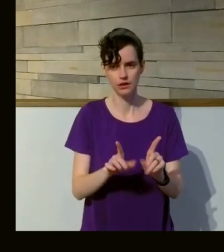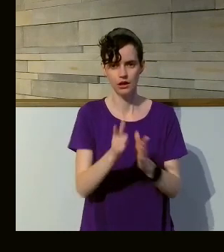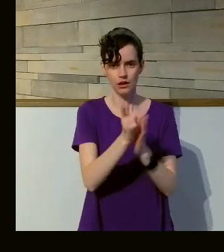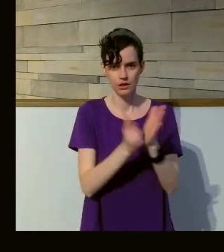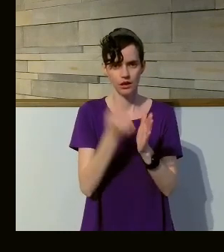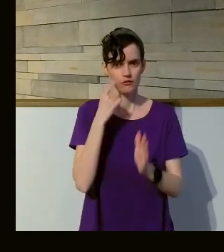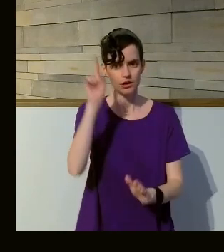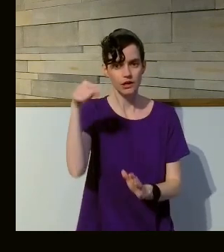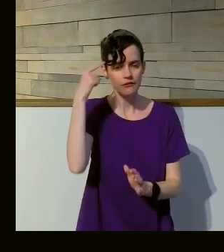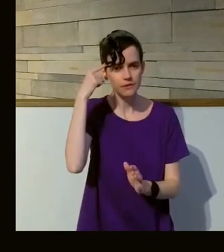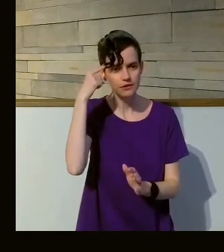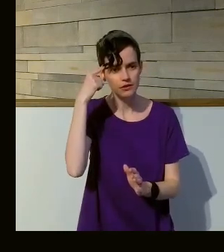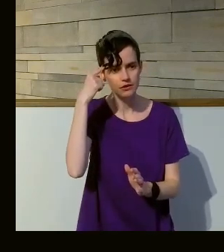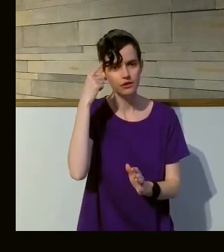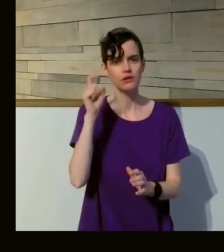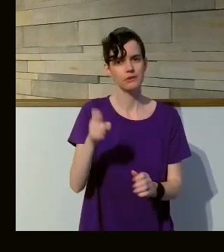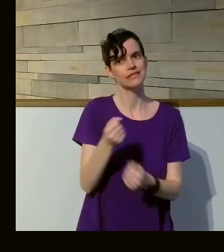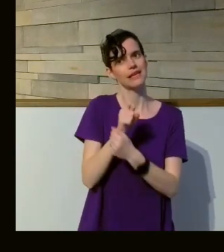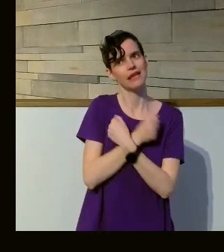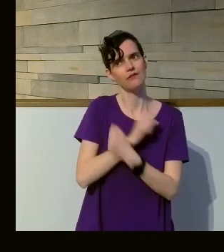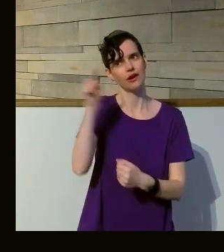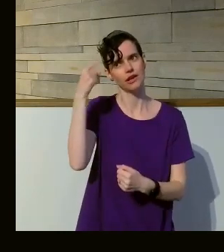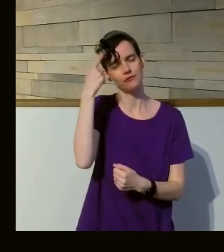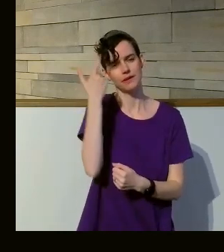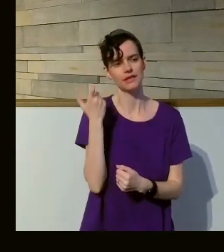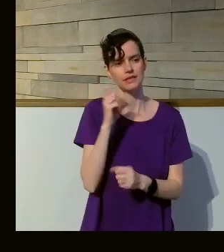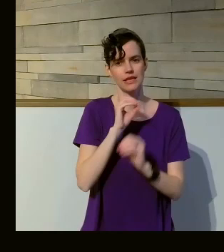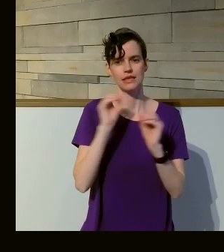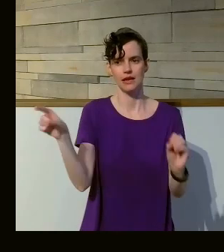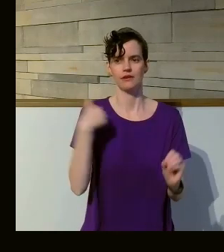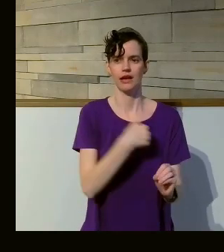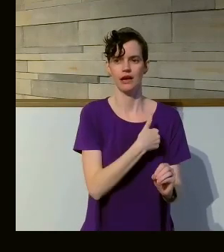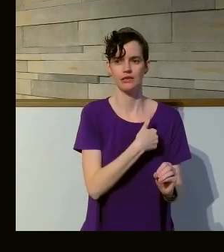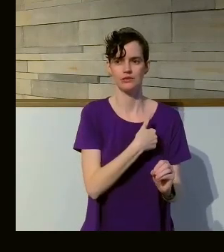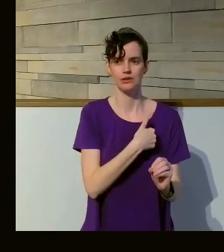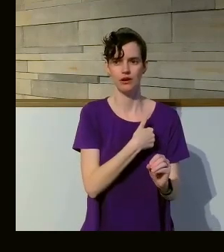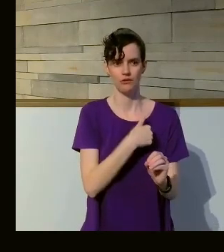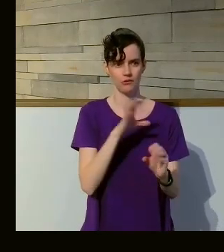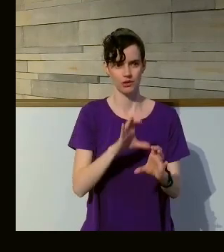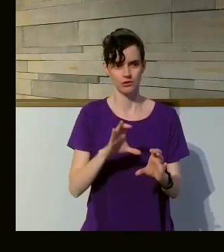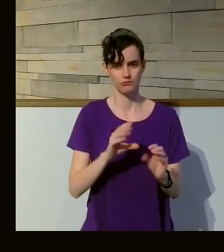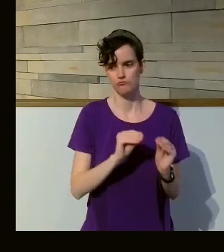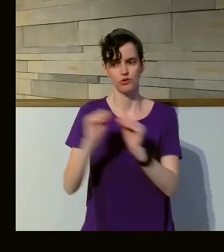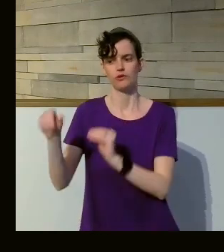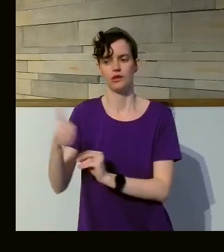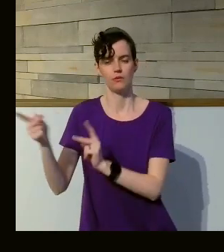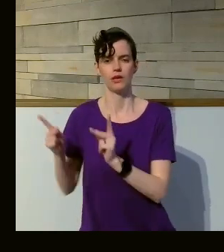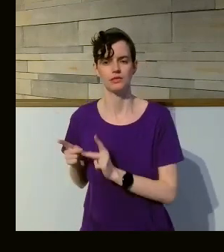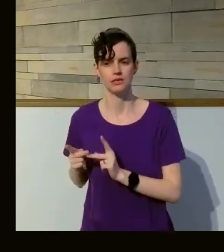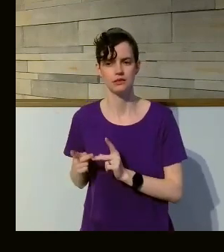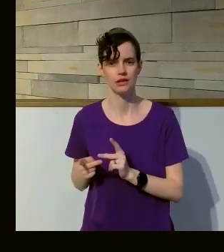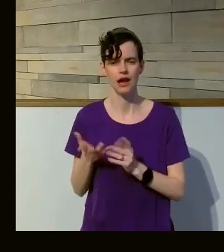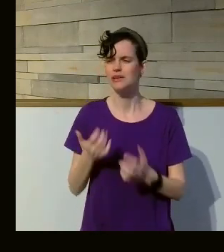for our government, which, by the way, we must love our government so much because none of us are making a beeline to go move somewhere else, you know. I